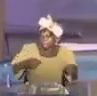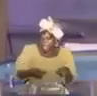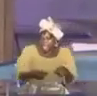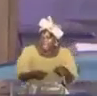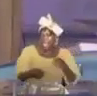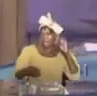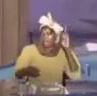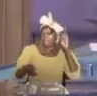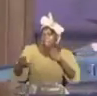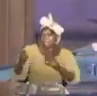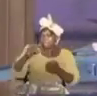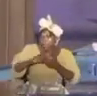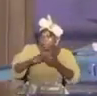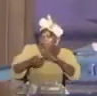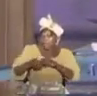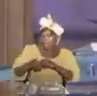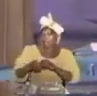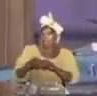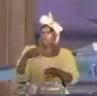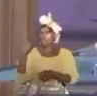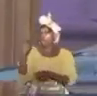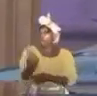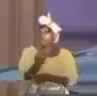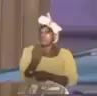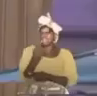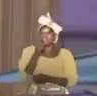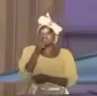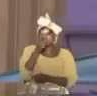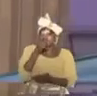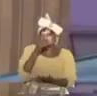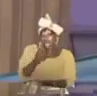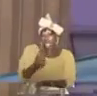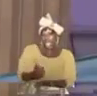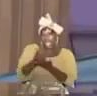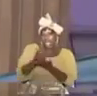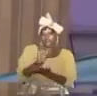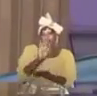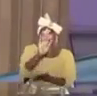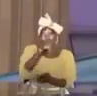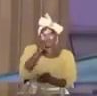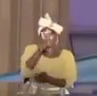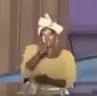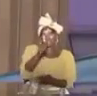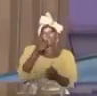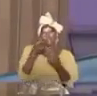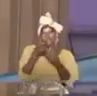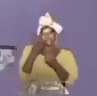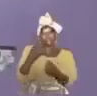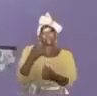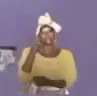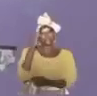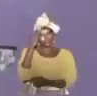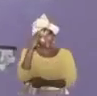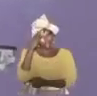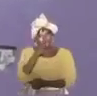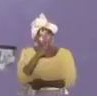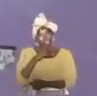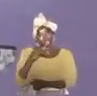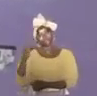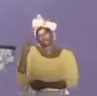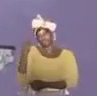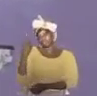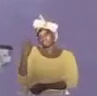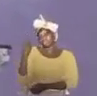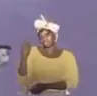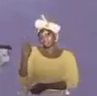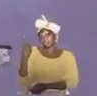any sort, except you bail yourself out through knowledge and understanding. Are we following tonight?